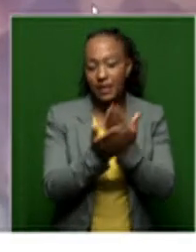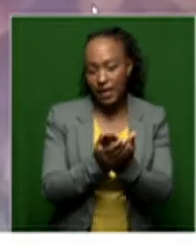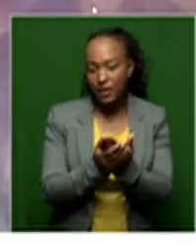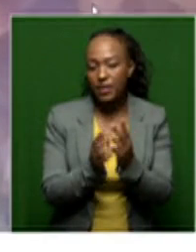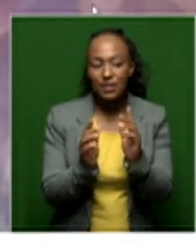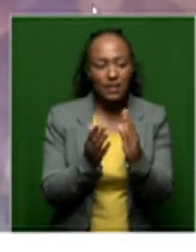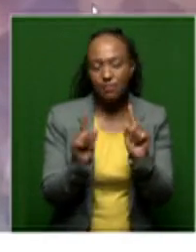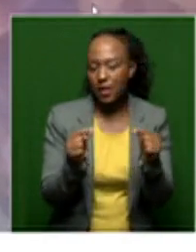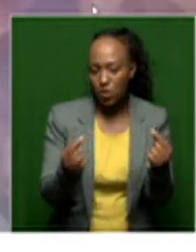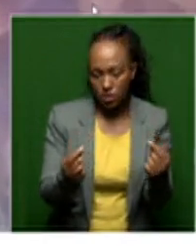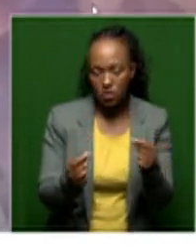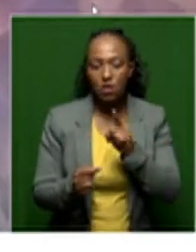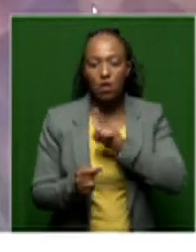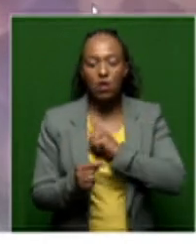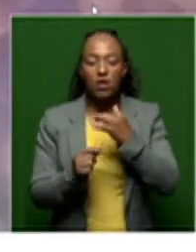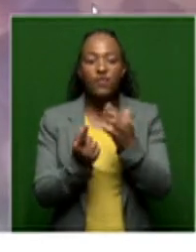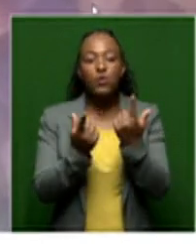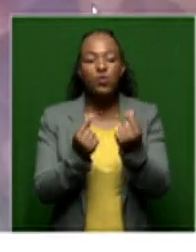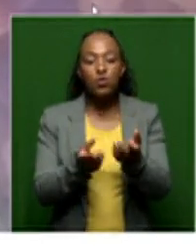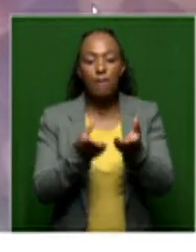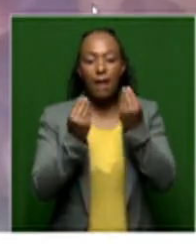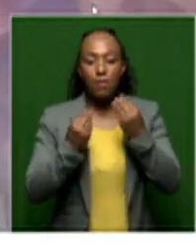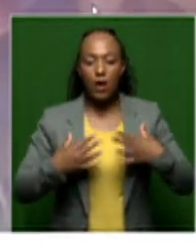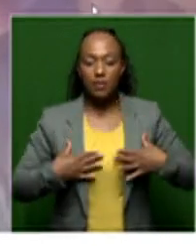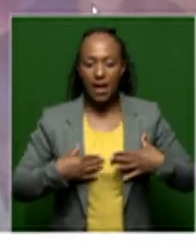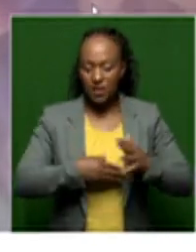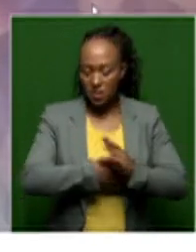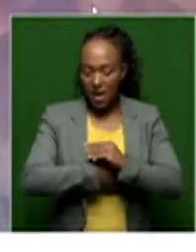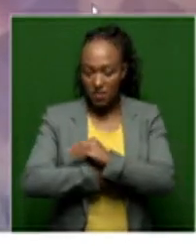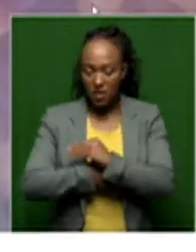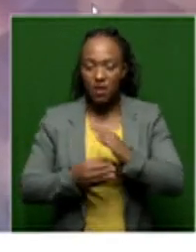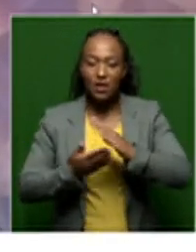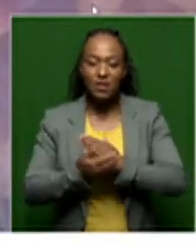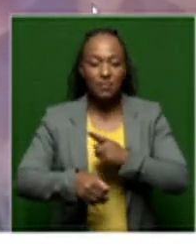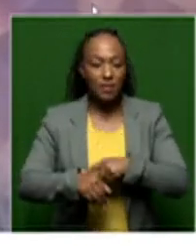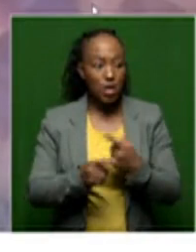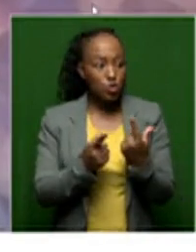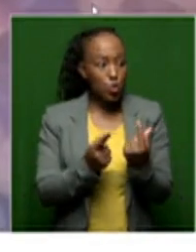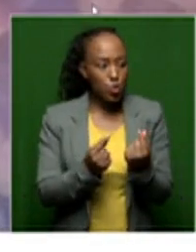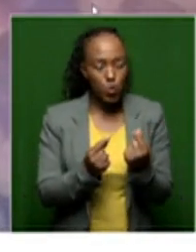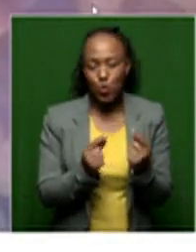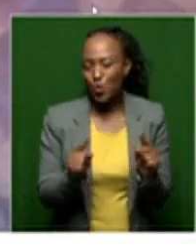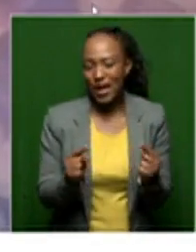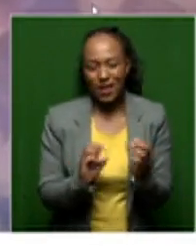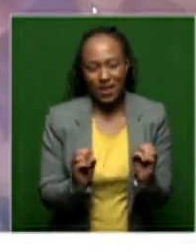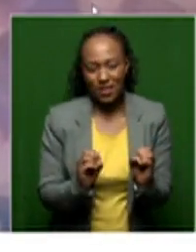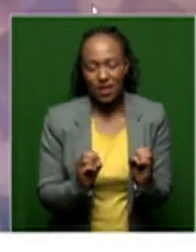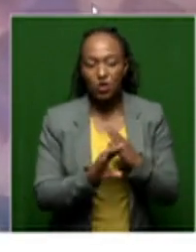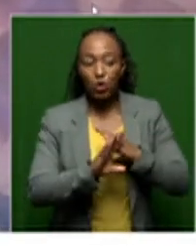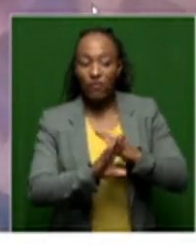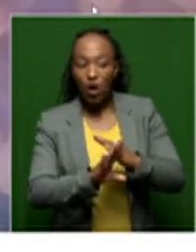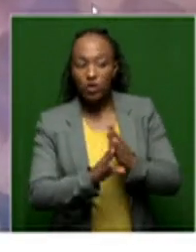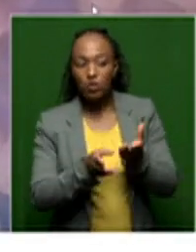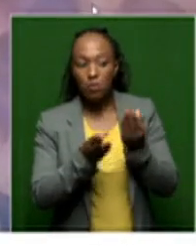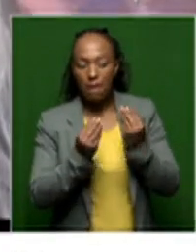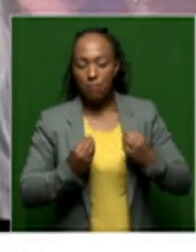unfortunately, if you are going to contract breast cancer, sometimes there's not much one can do to avoid getting